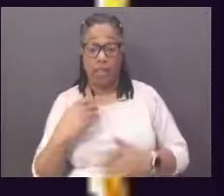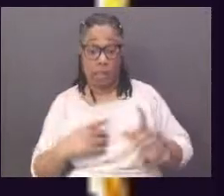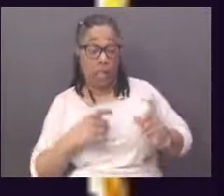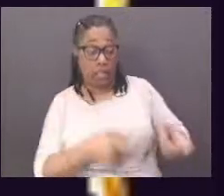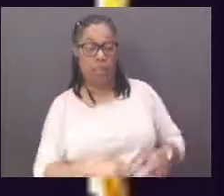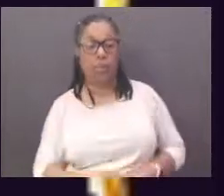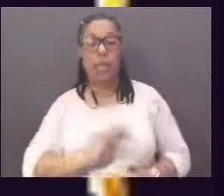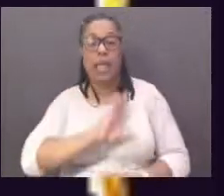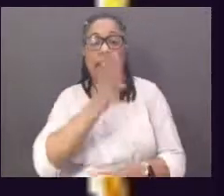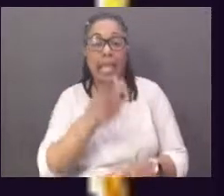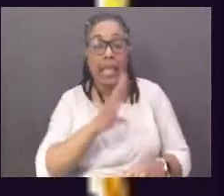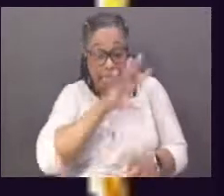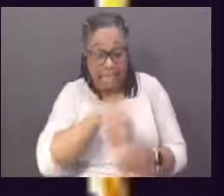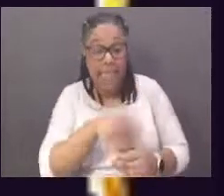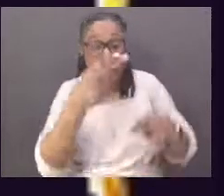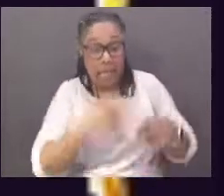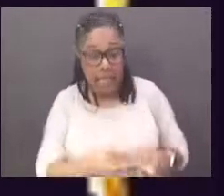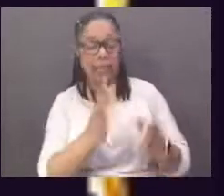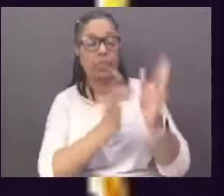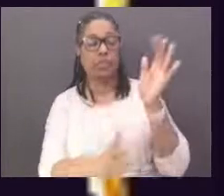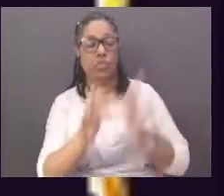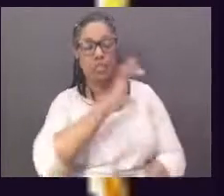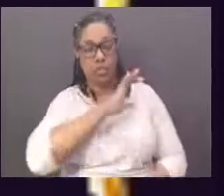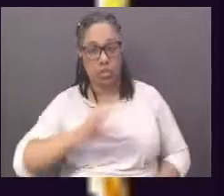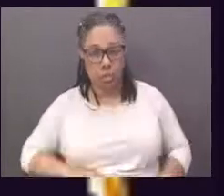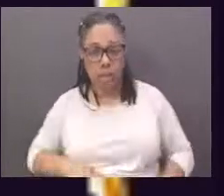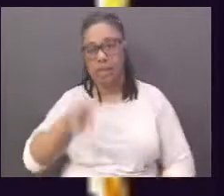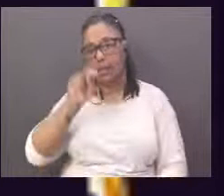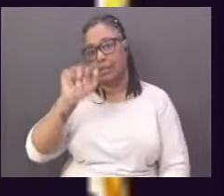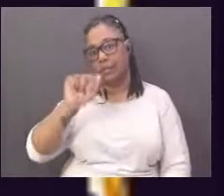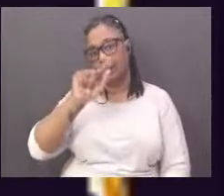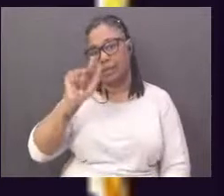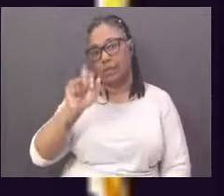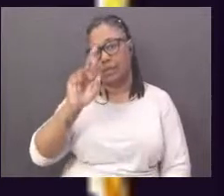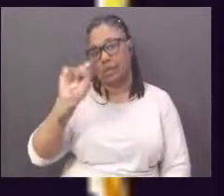the name of Jesus Christ of Nazareth, walk."